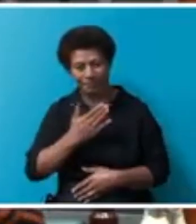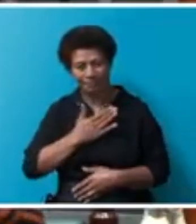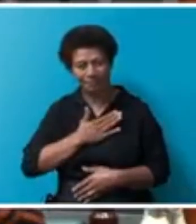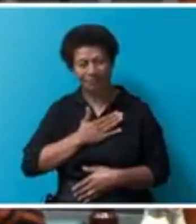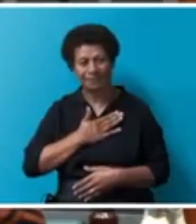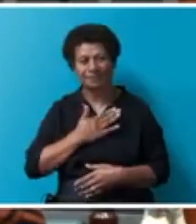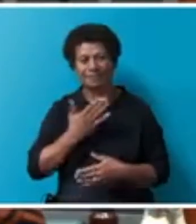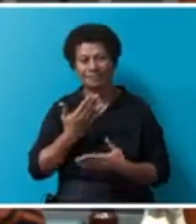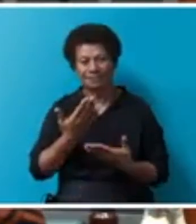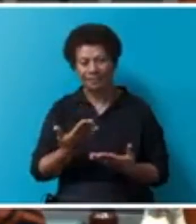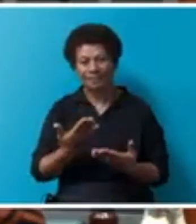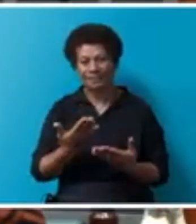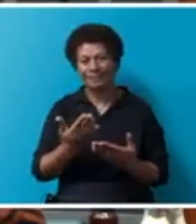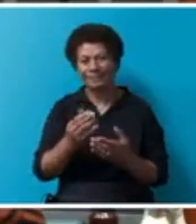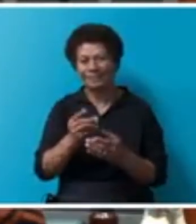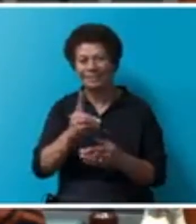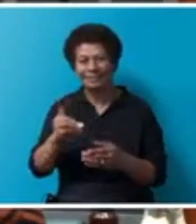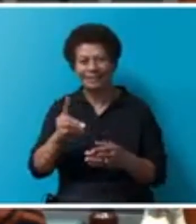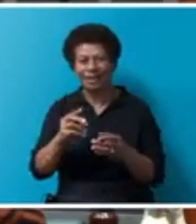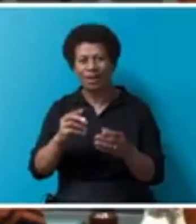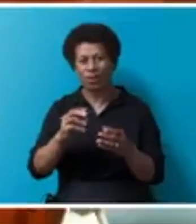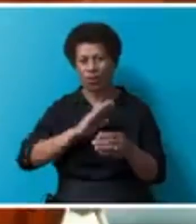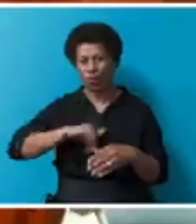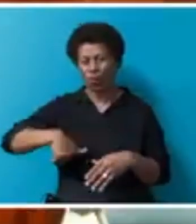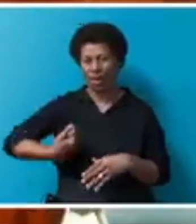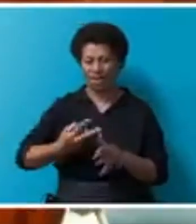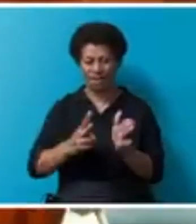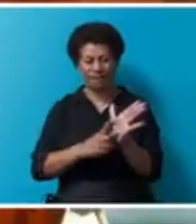his dear wife, Basiti,